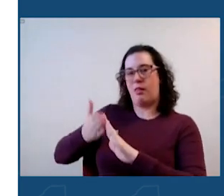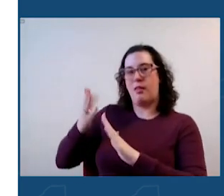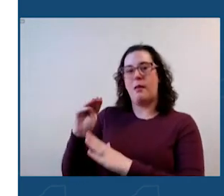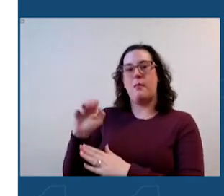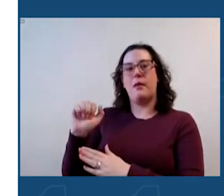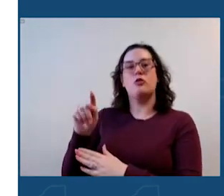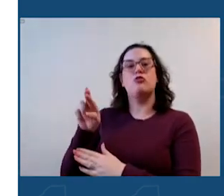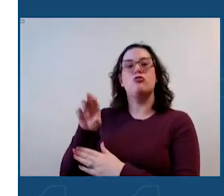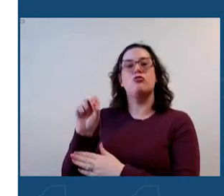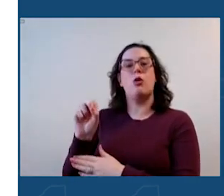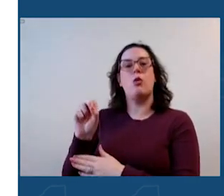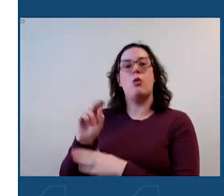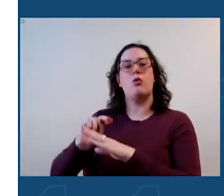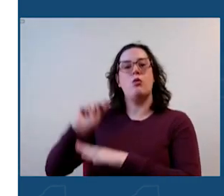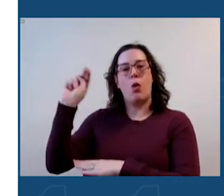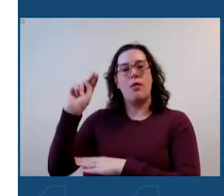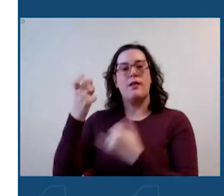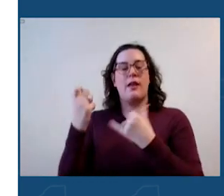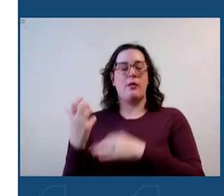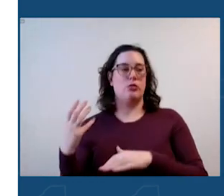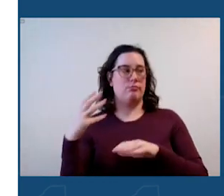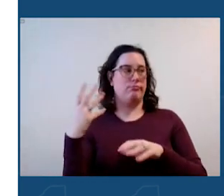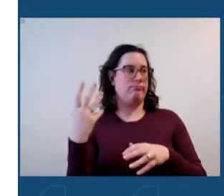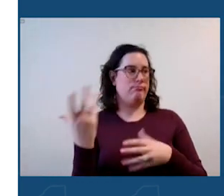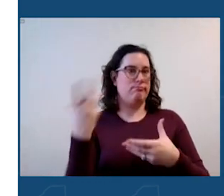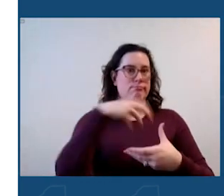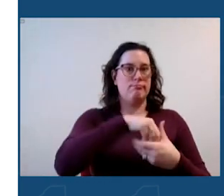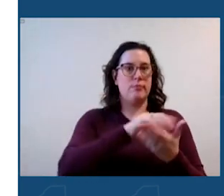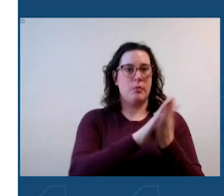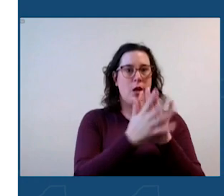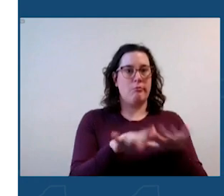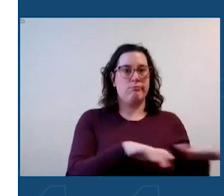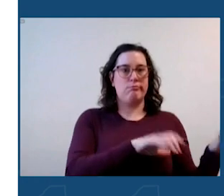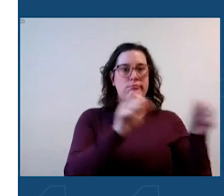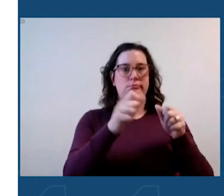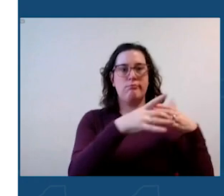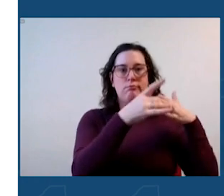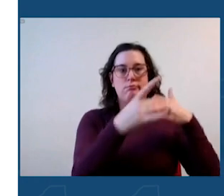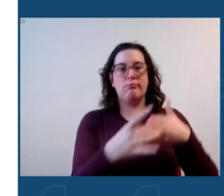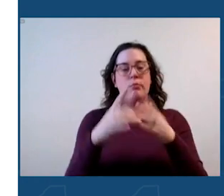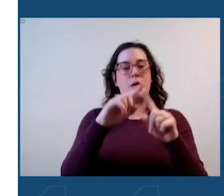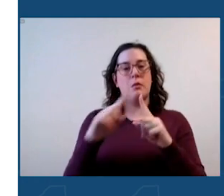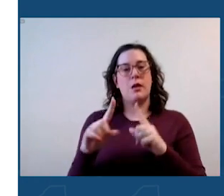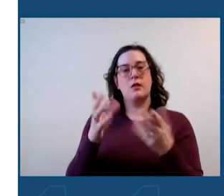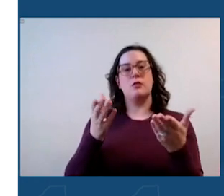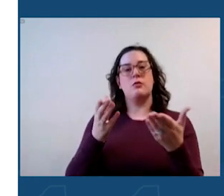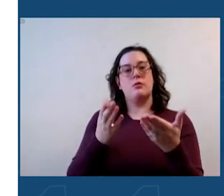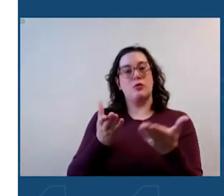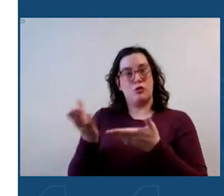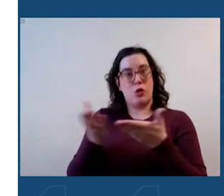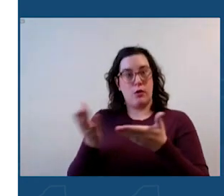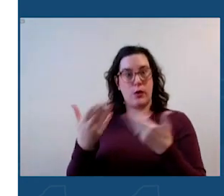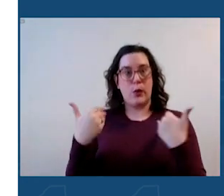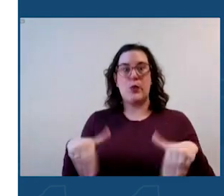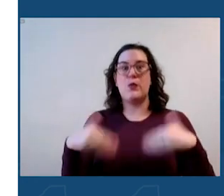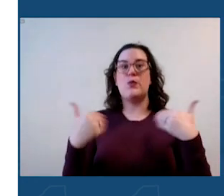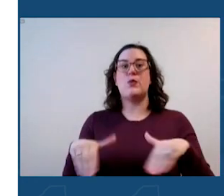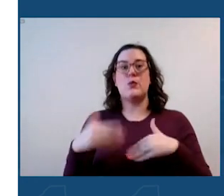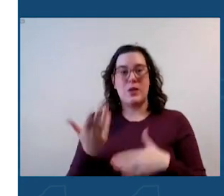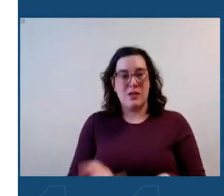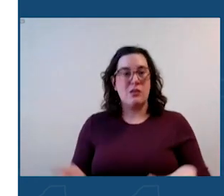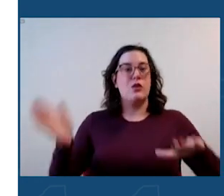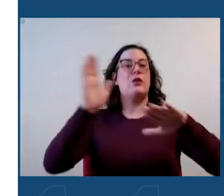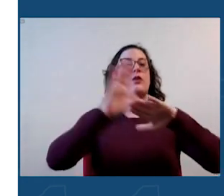in and take leadership at this time. Service, let's just talk about the scale of this service increase.